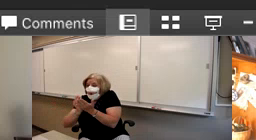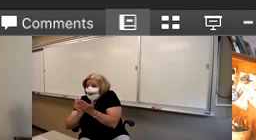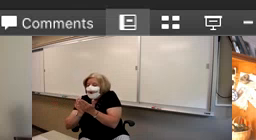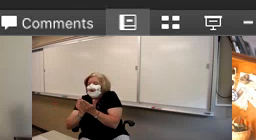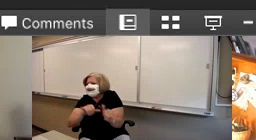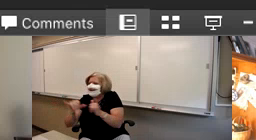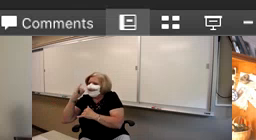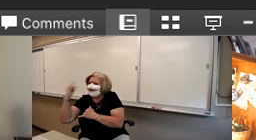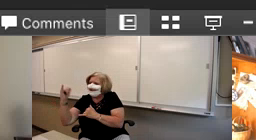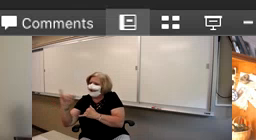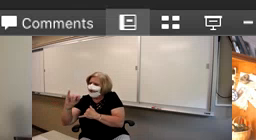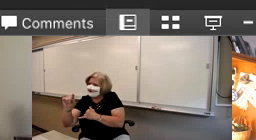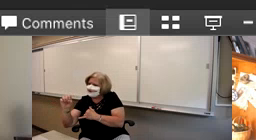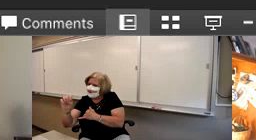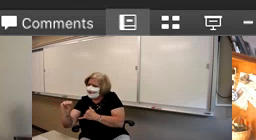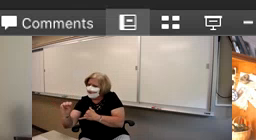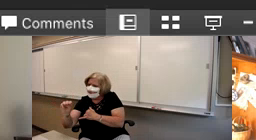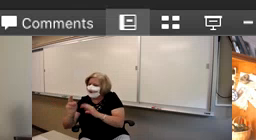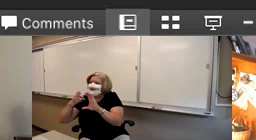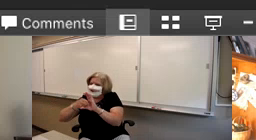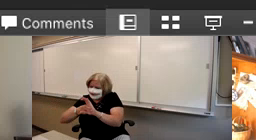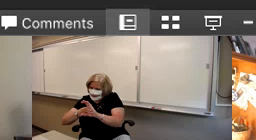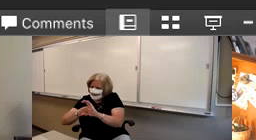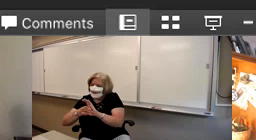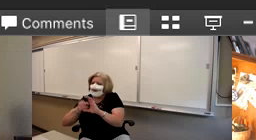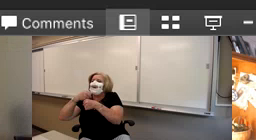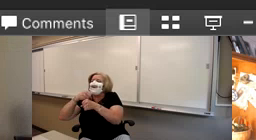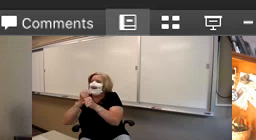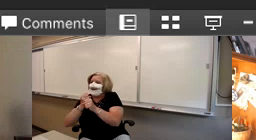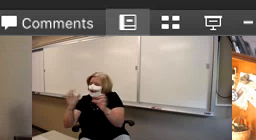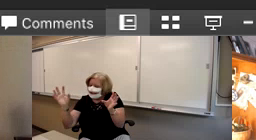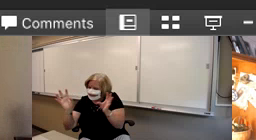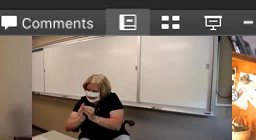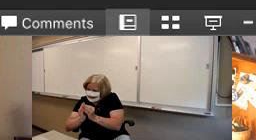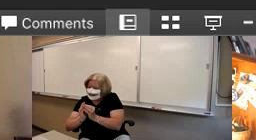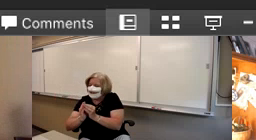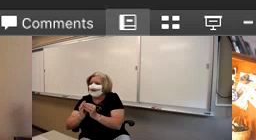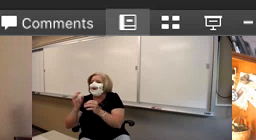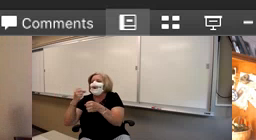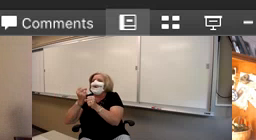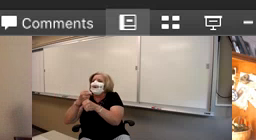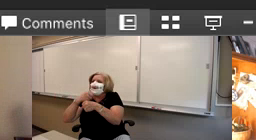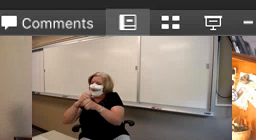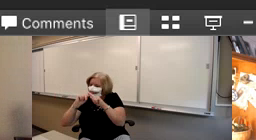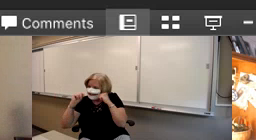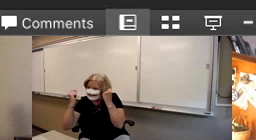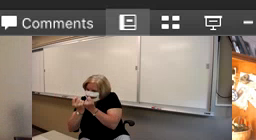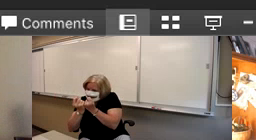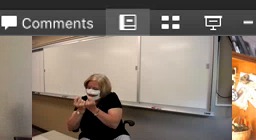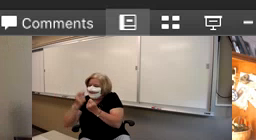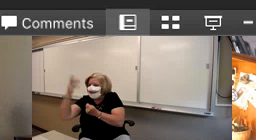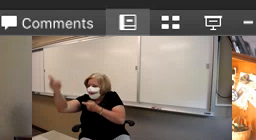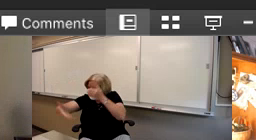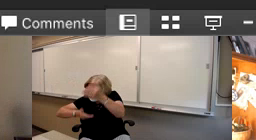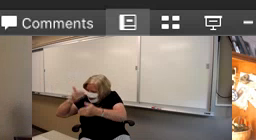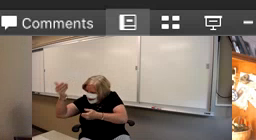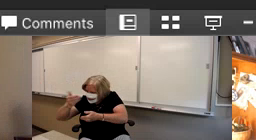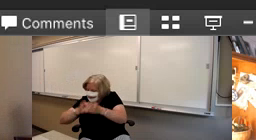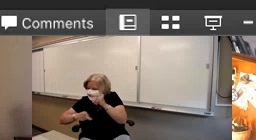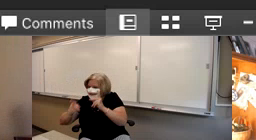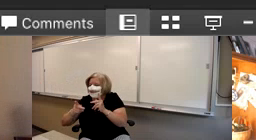Zoom. We're going to join and create a meeting, create a team, invite participants, and then we're going to talk about all the